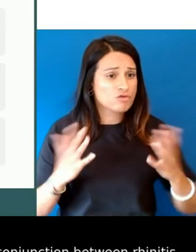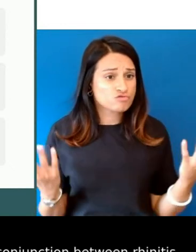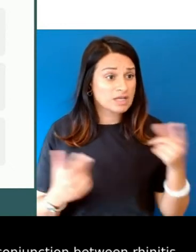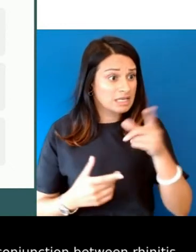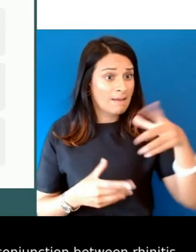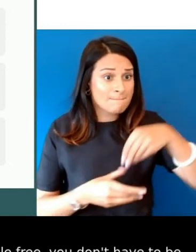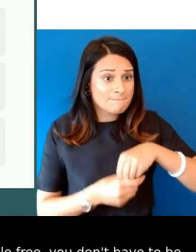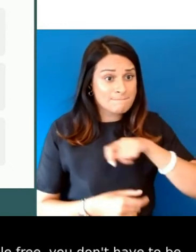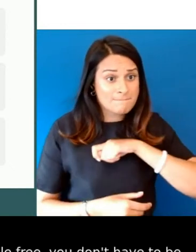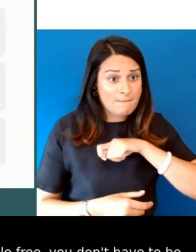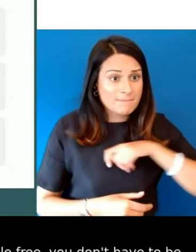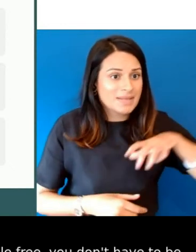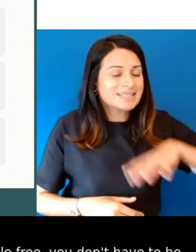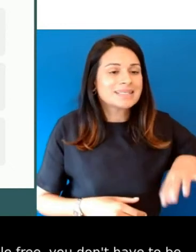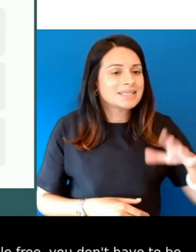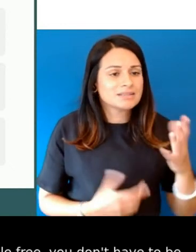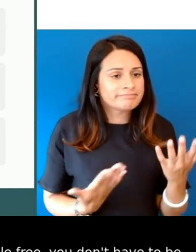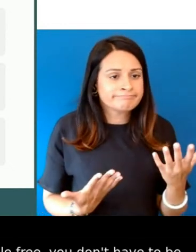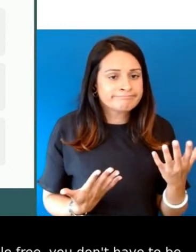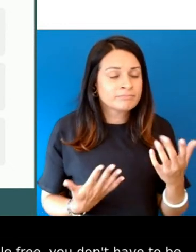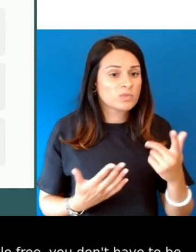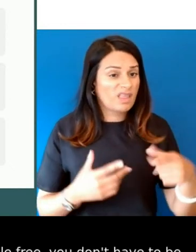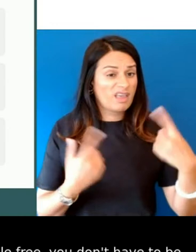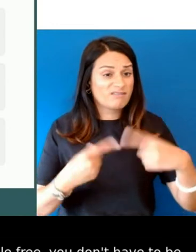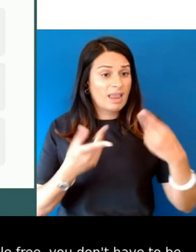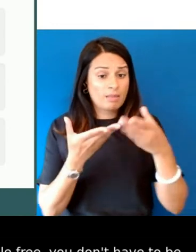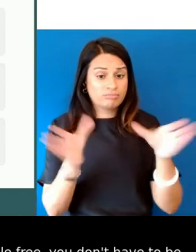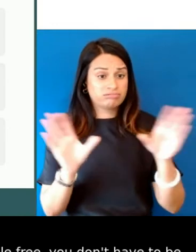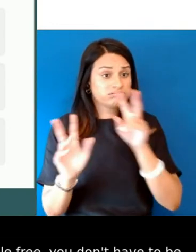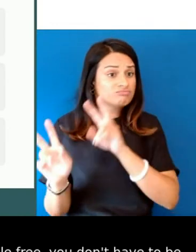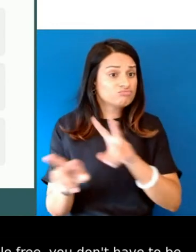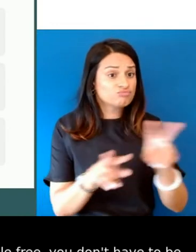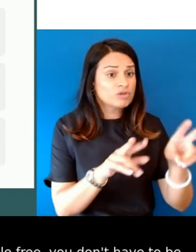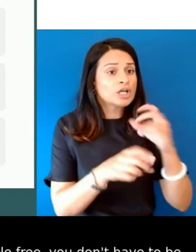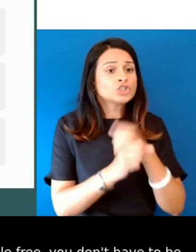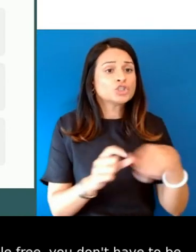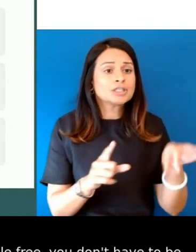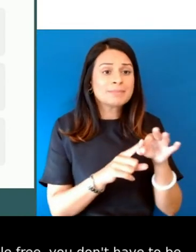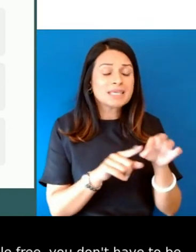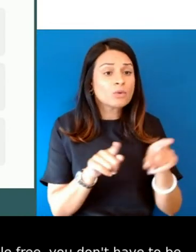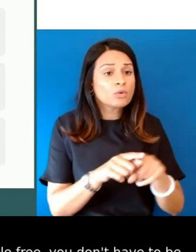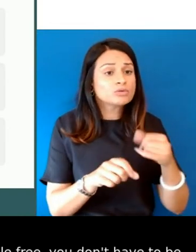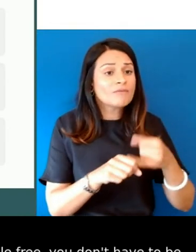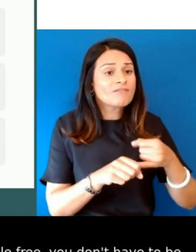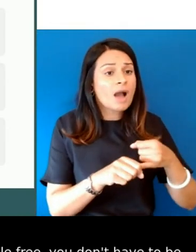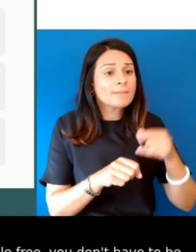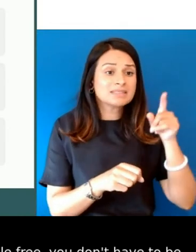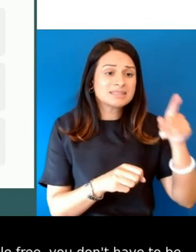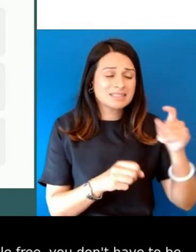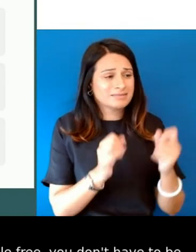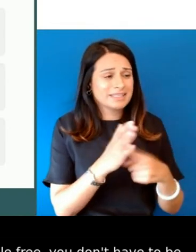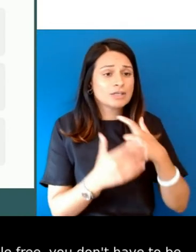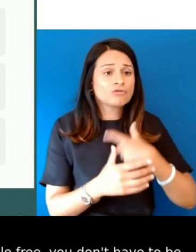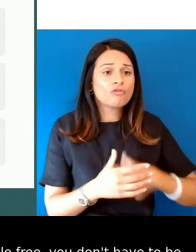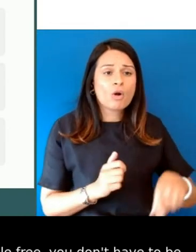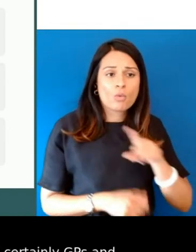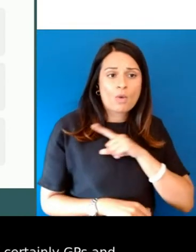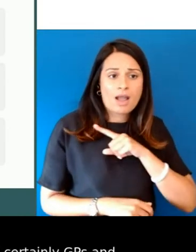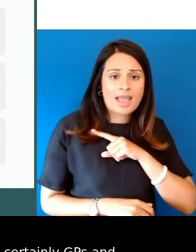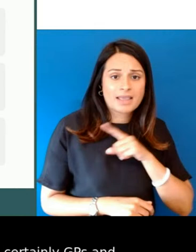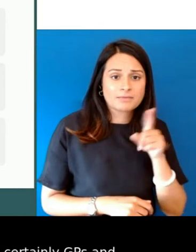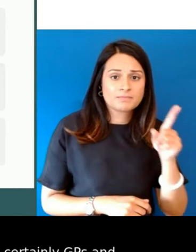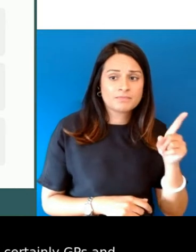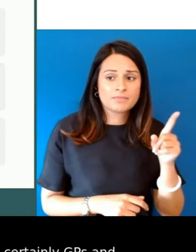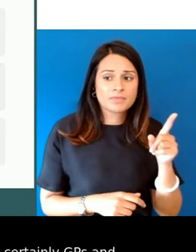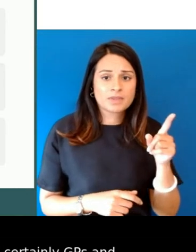guidelines there are widely available and certainly gps and pharmacists are play a key role because you're the